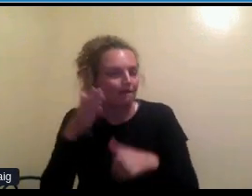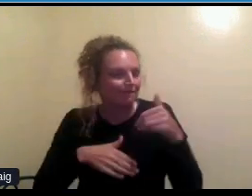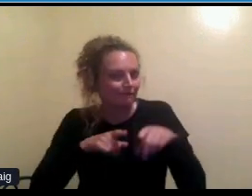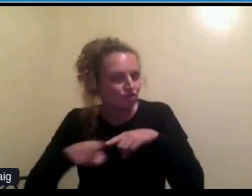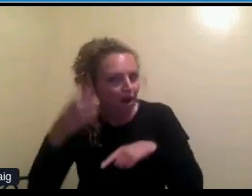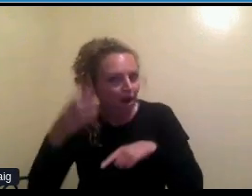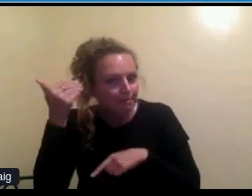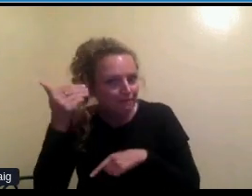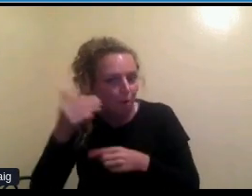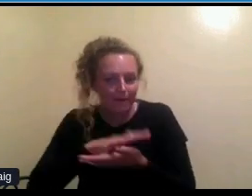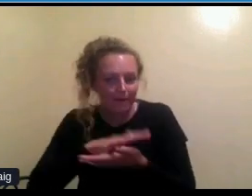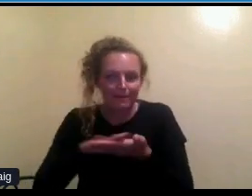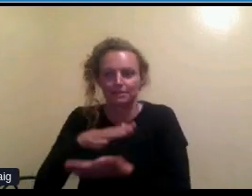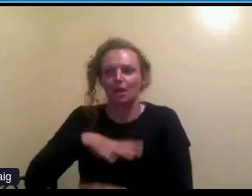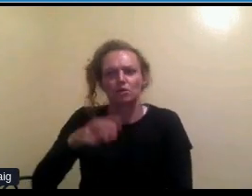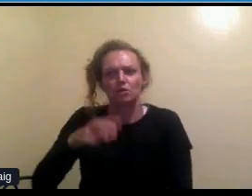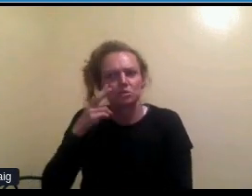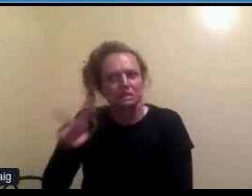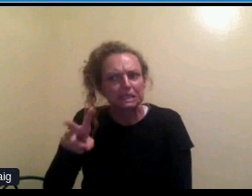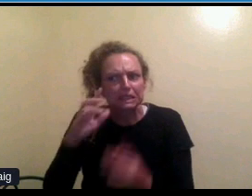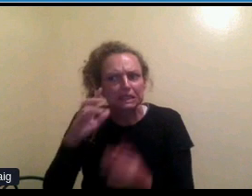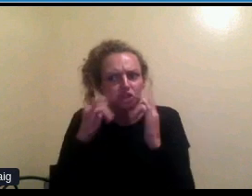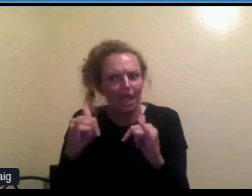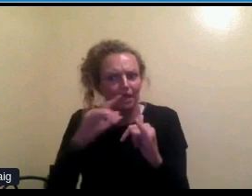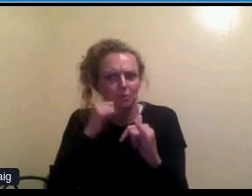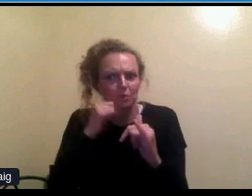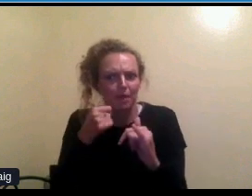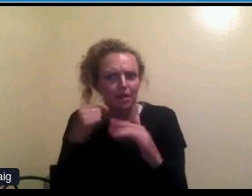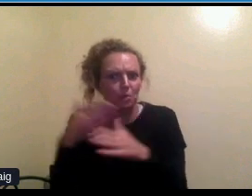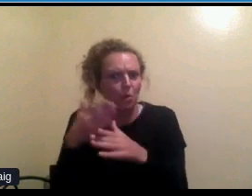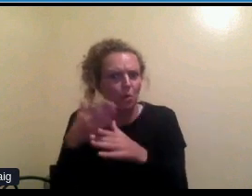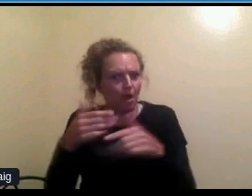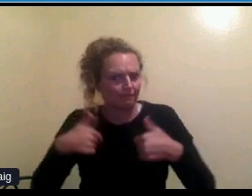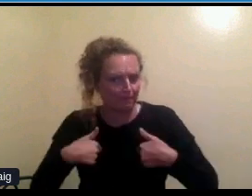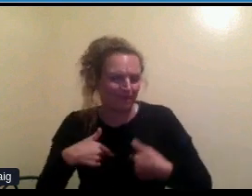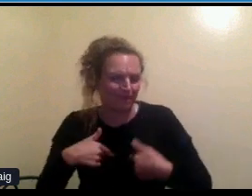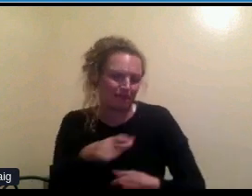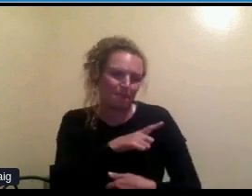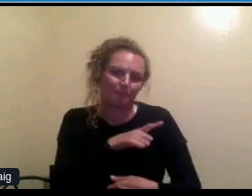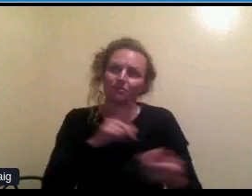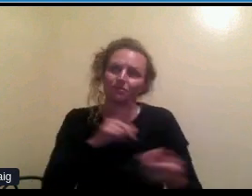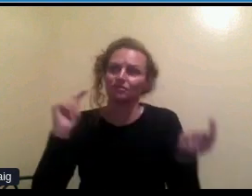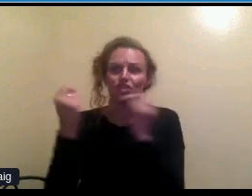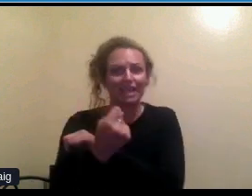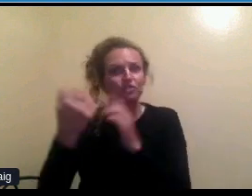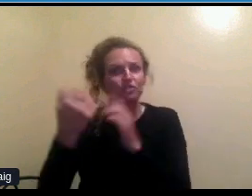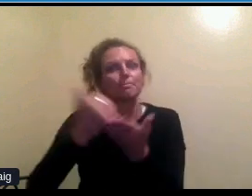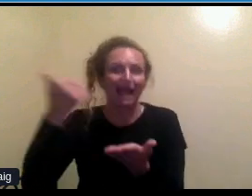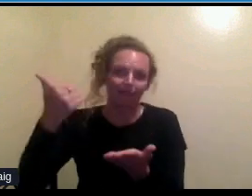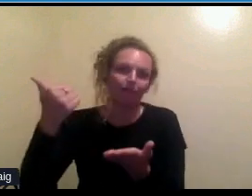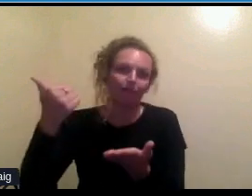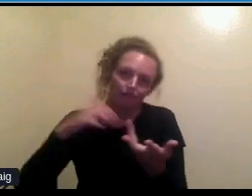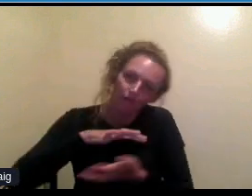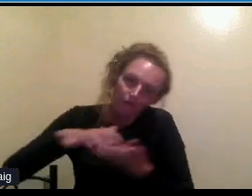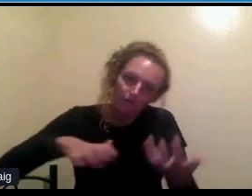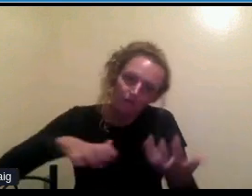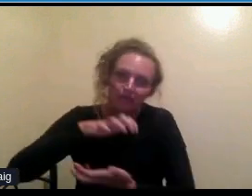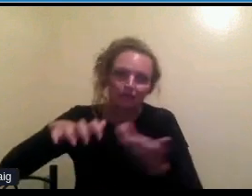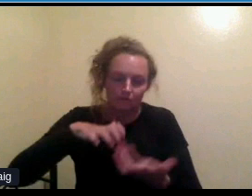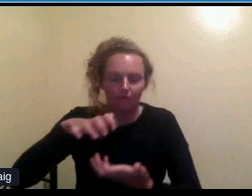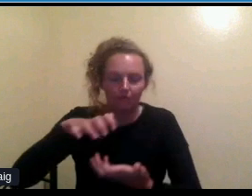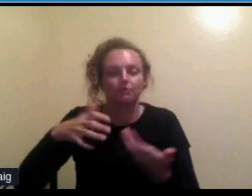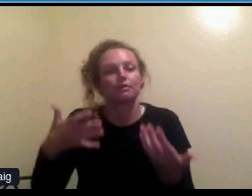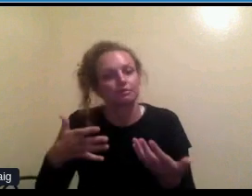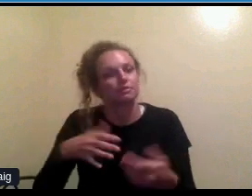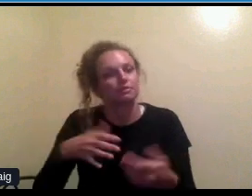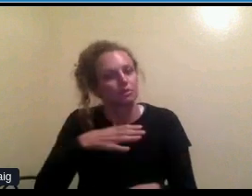want to see if that's actually going to work for me, because transferring banks is actually quite a lot of hassle. And I want to see that's going to work. So this is what it is. It's that try before